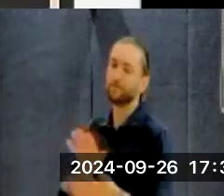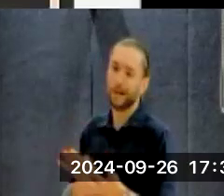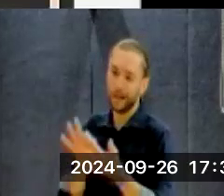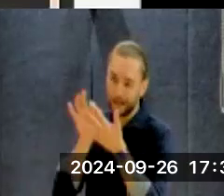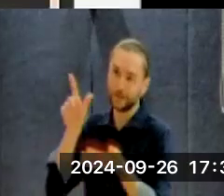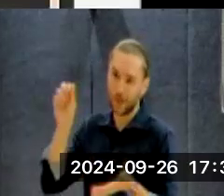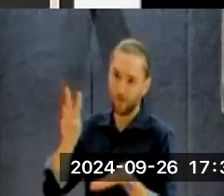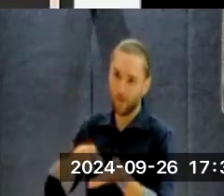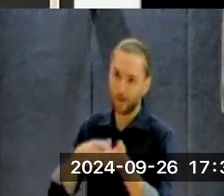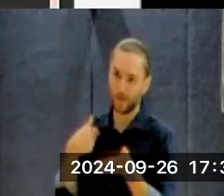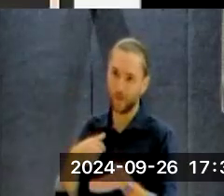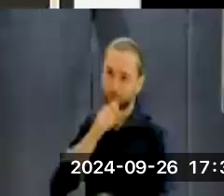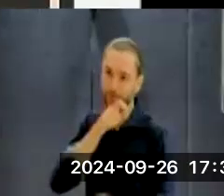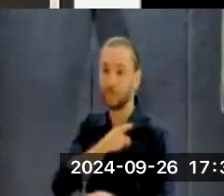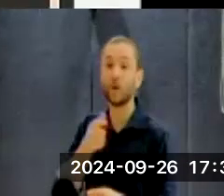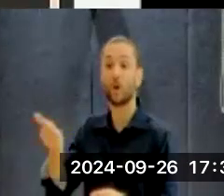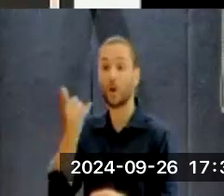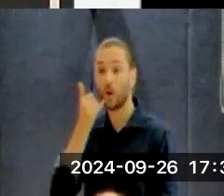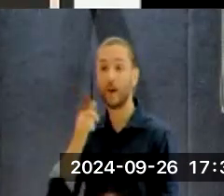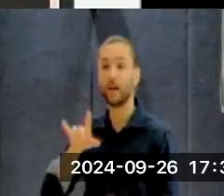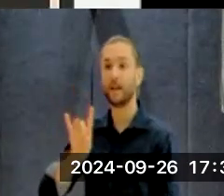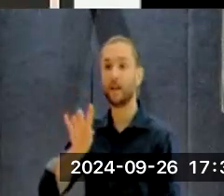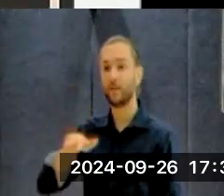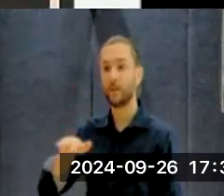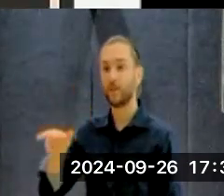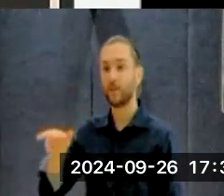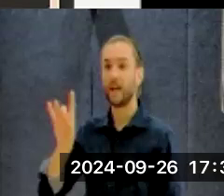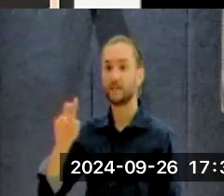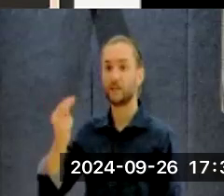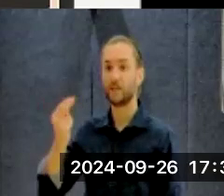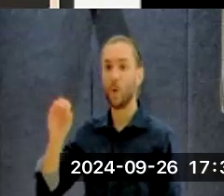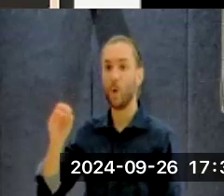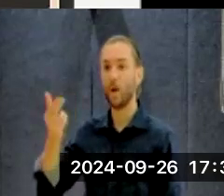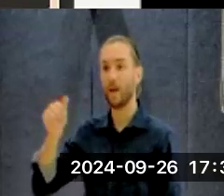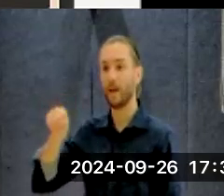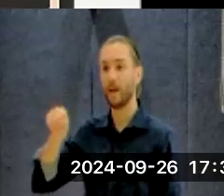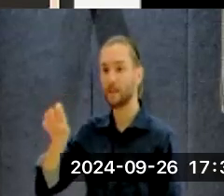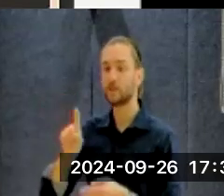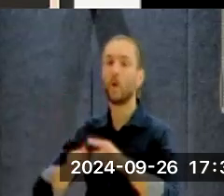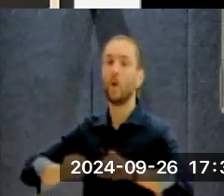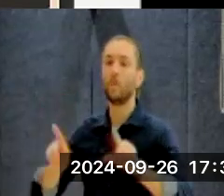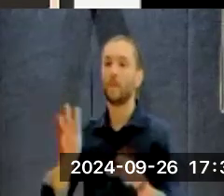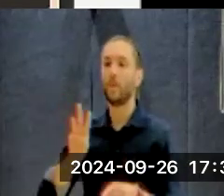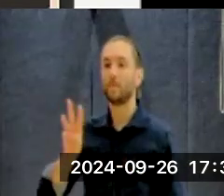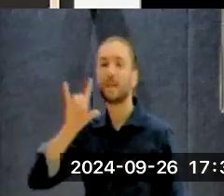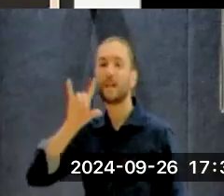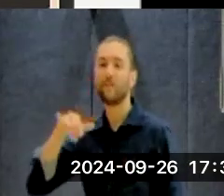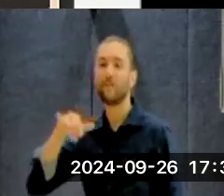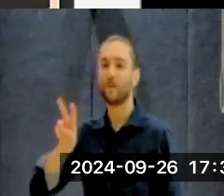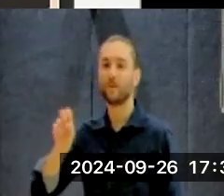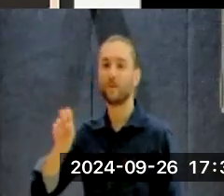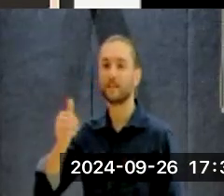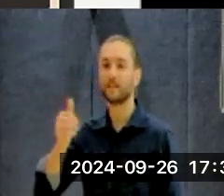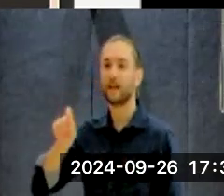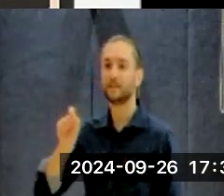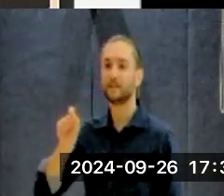hate by calling 833-8-NO-HATE or visiting californiaversushate.org. We will put the link to California versus